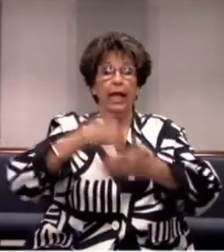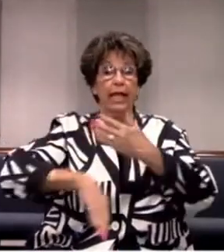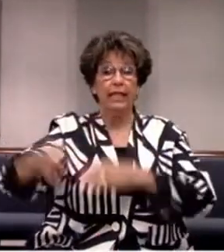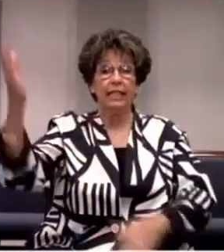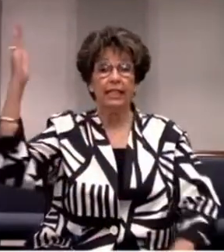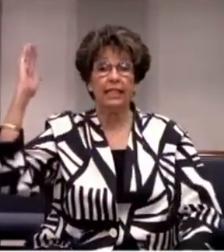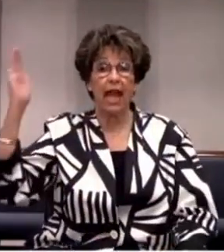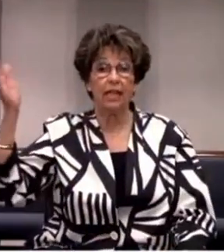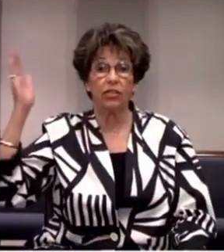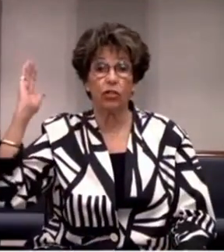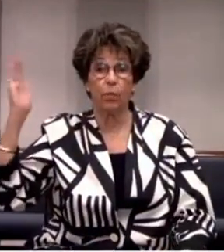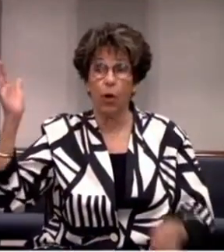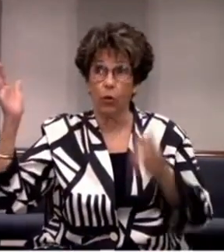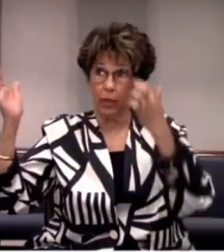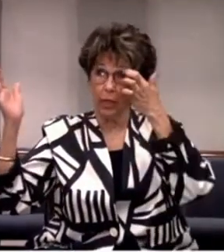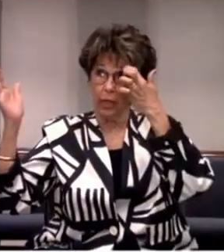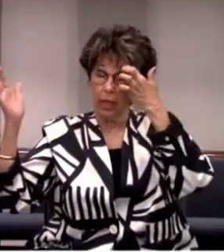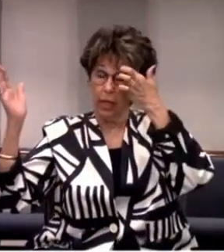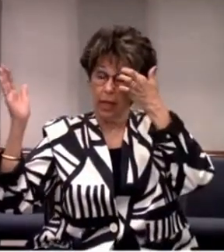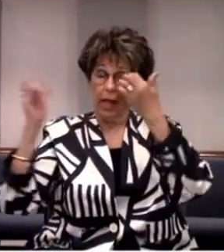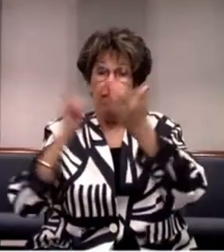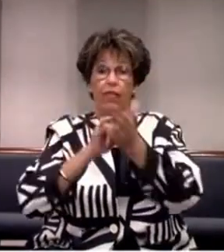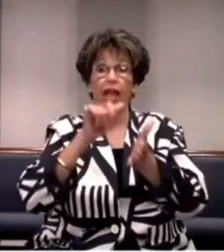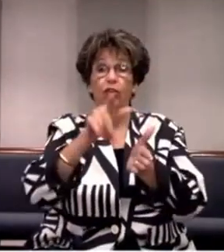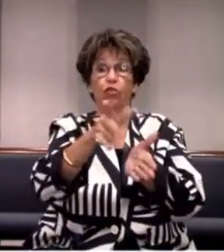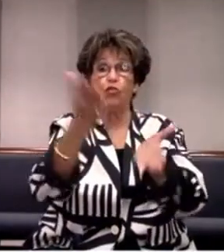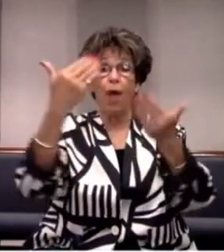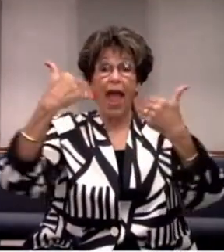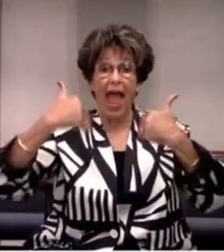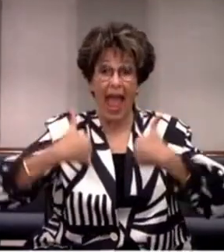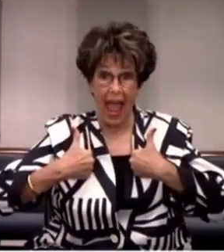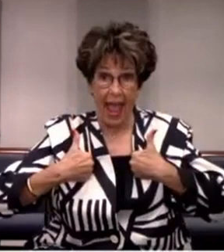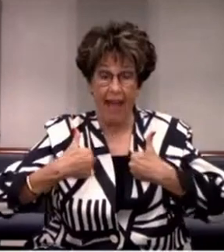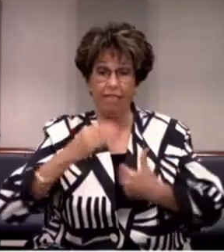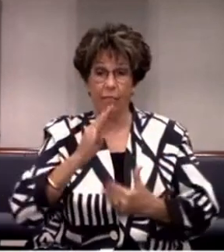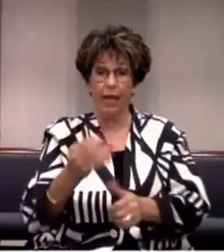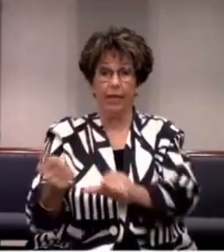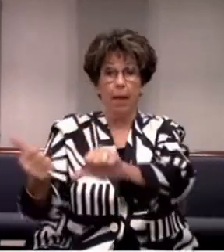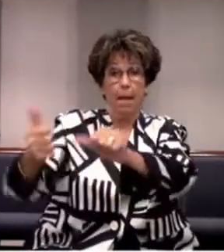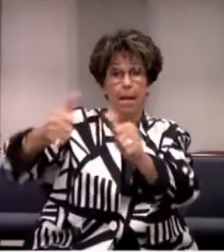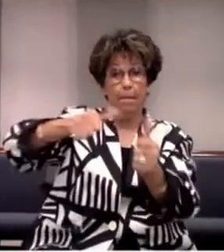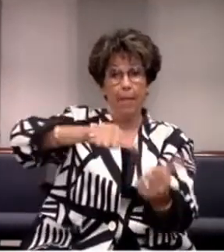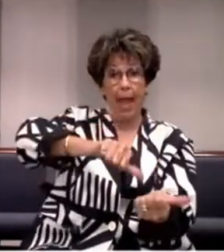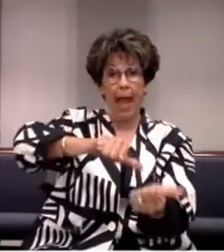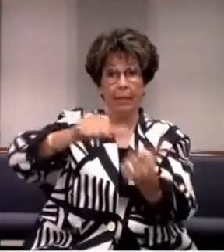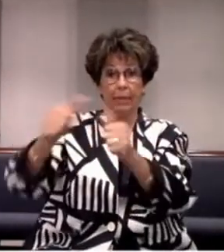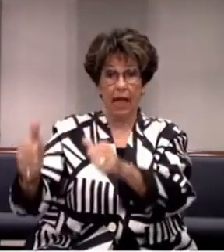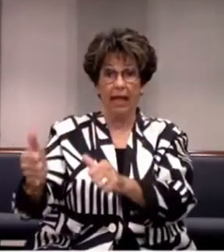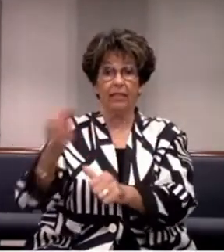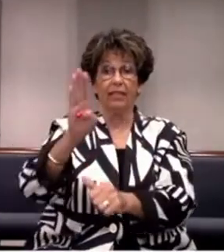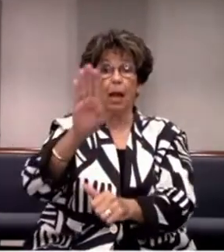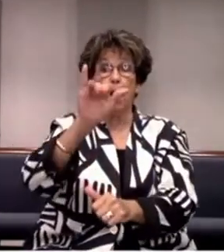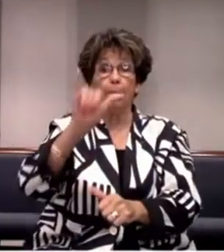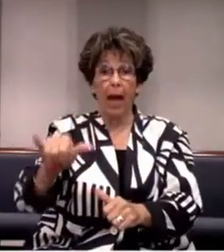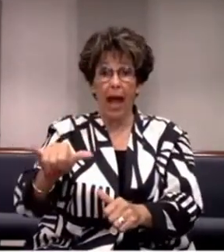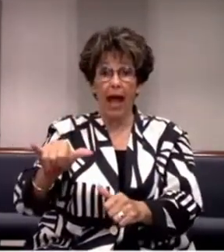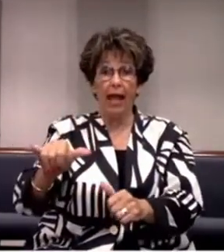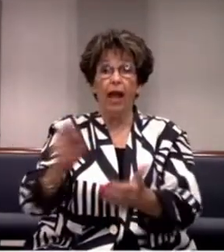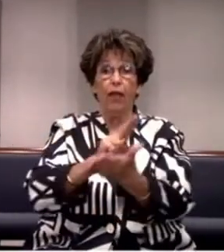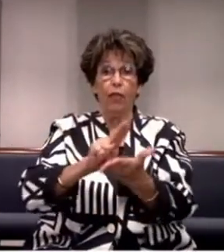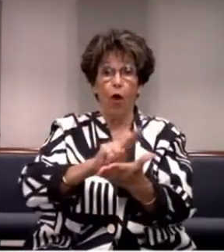testimony that you have already been baptized by the Holy Spirit of